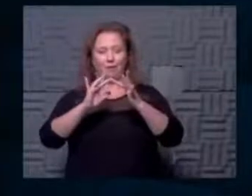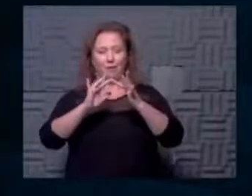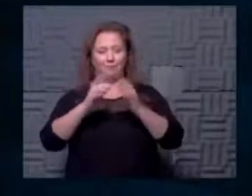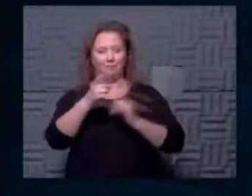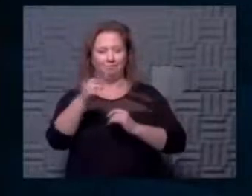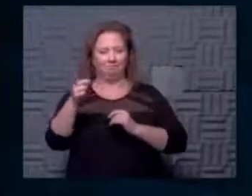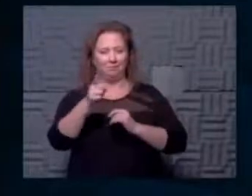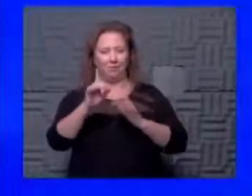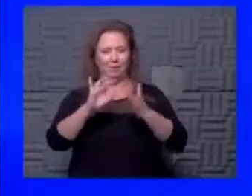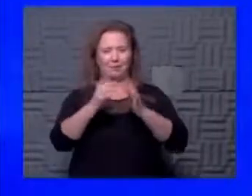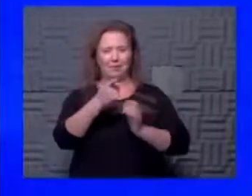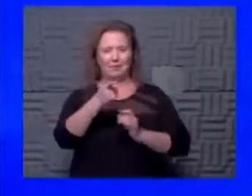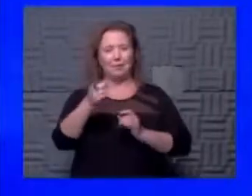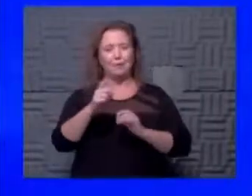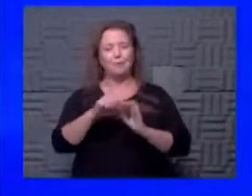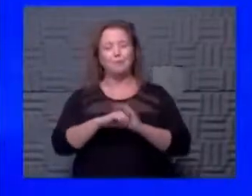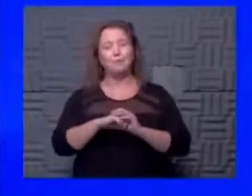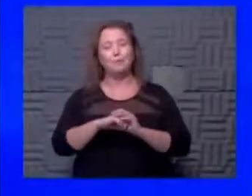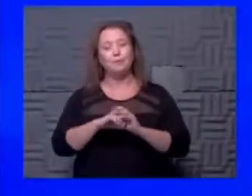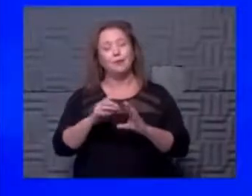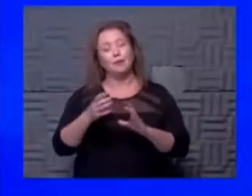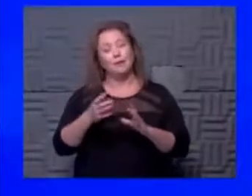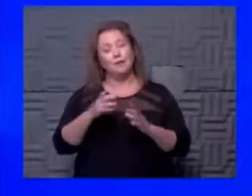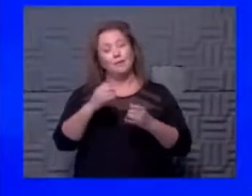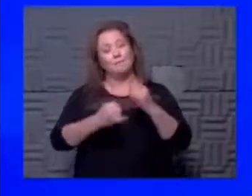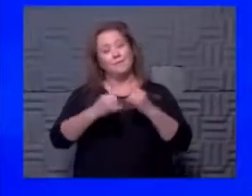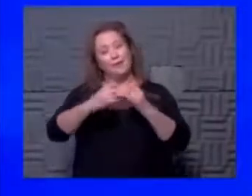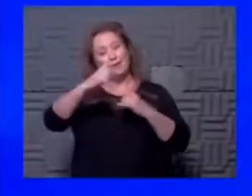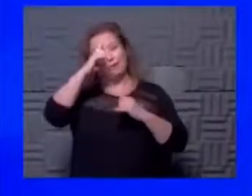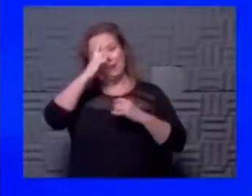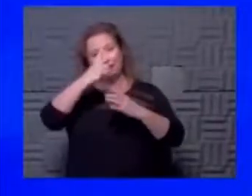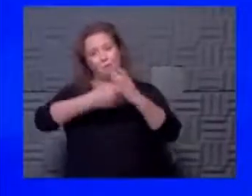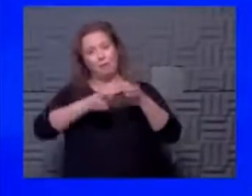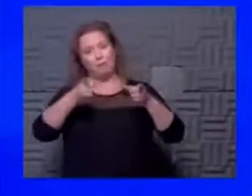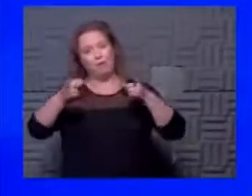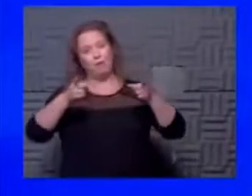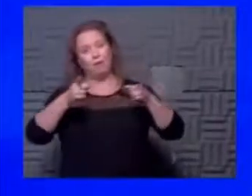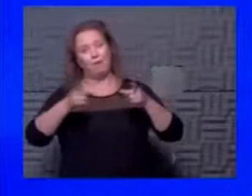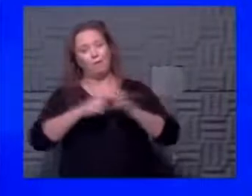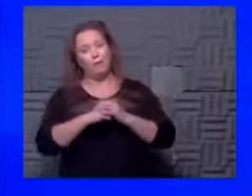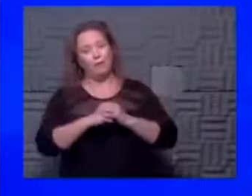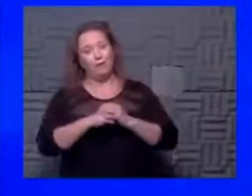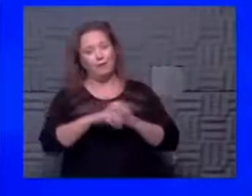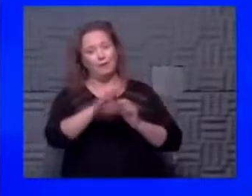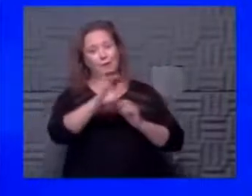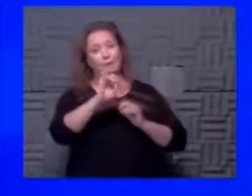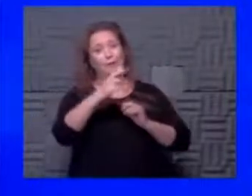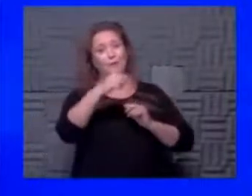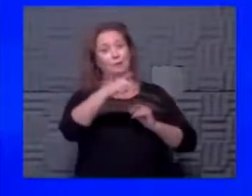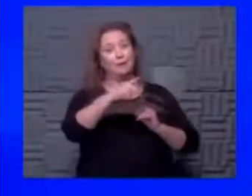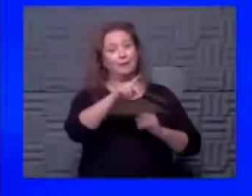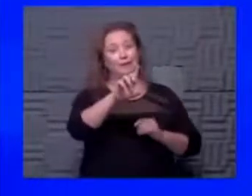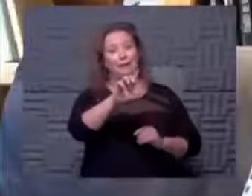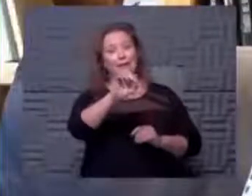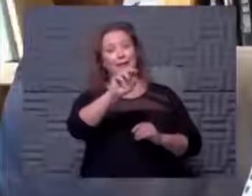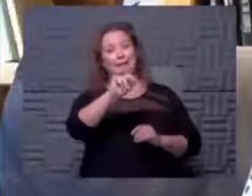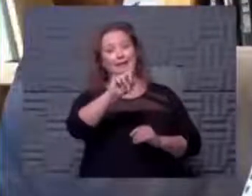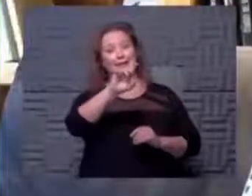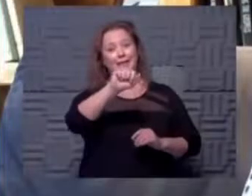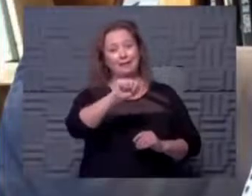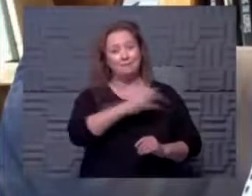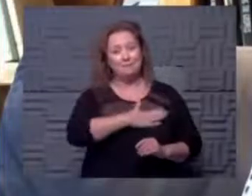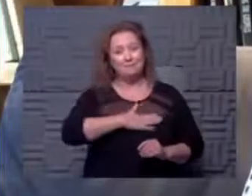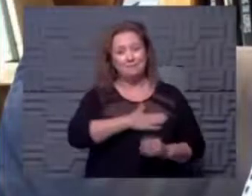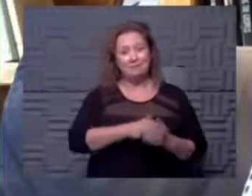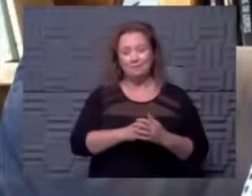medicalnewsnetwork@kumc.edu. And before we go, let's get our final thoughts, and I will start with Bishop Candia. Thank